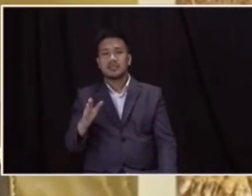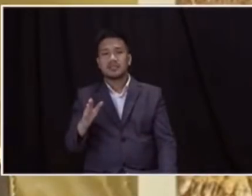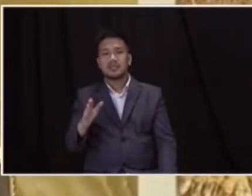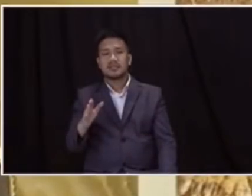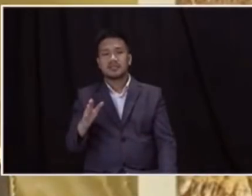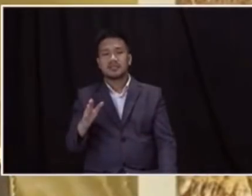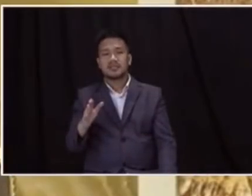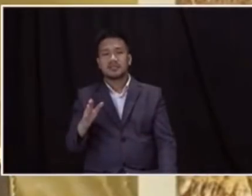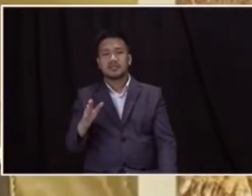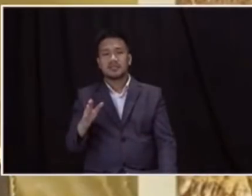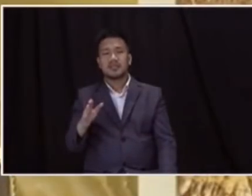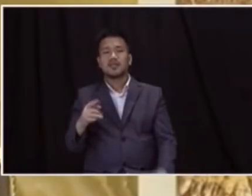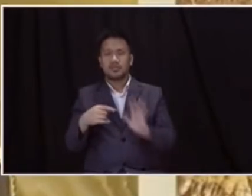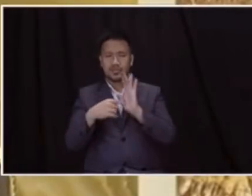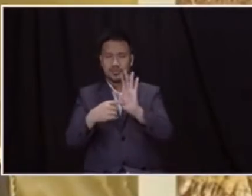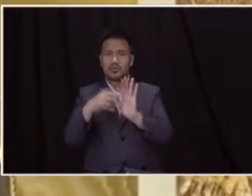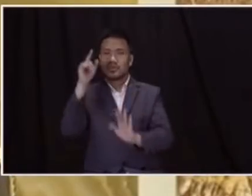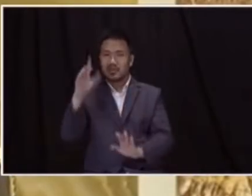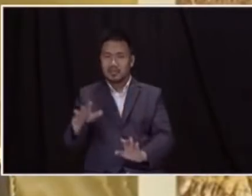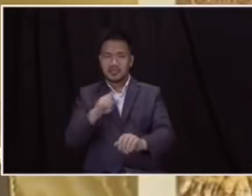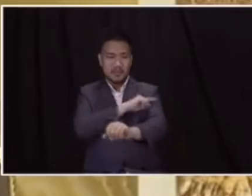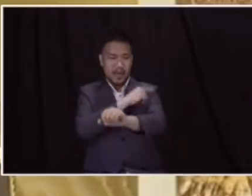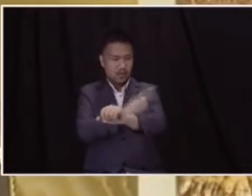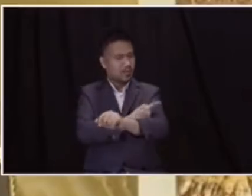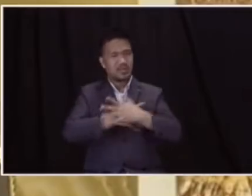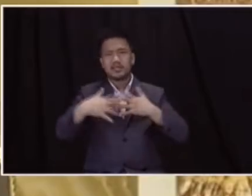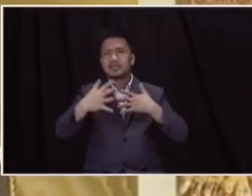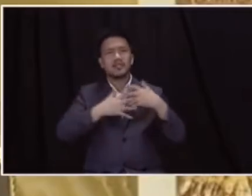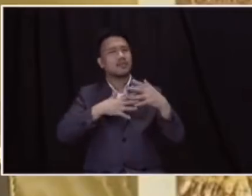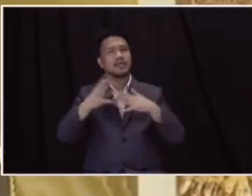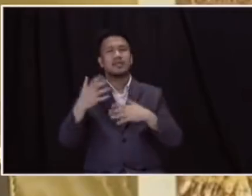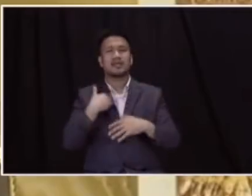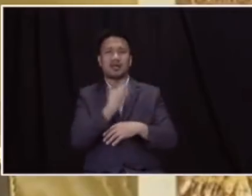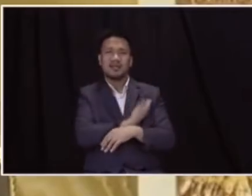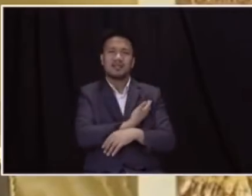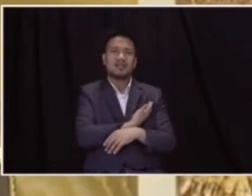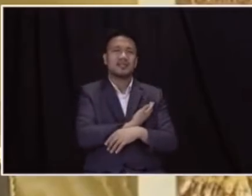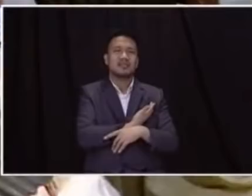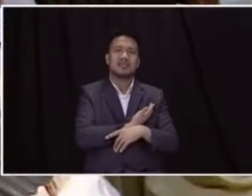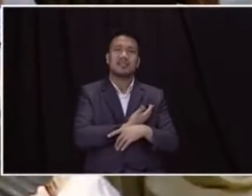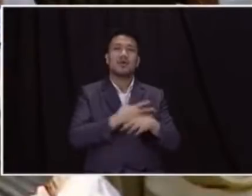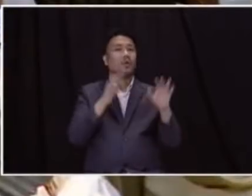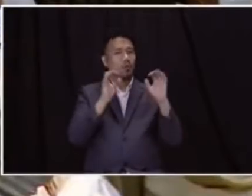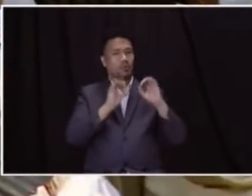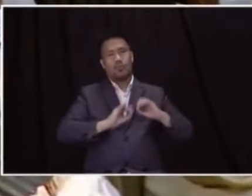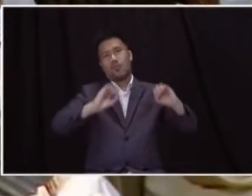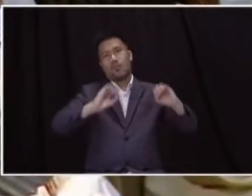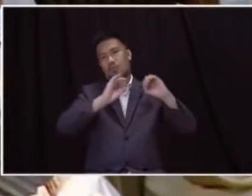It simply shows forth God's power in the midst of our helplessness.